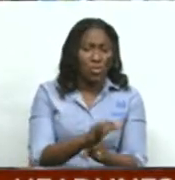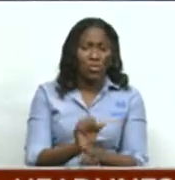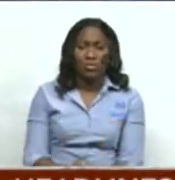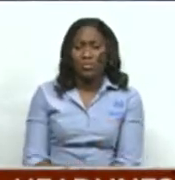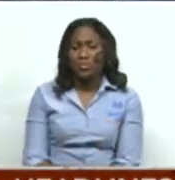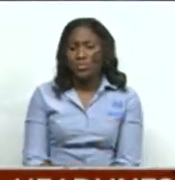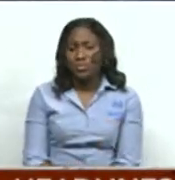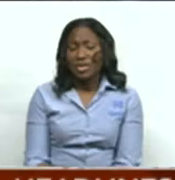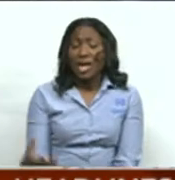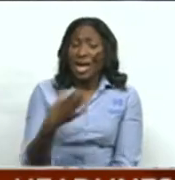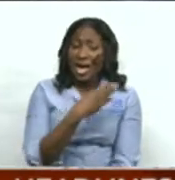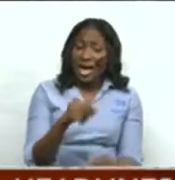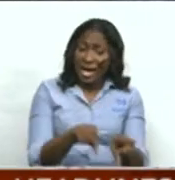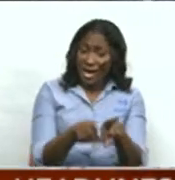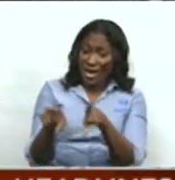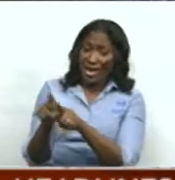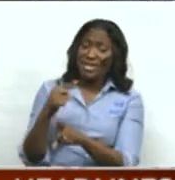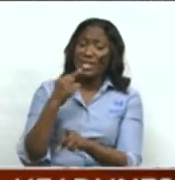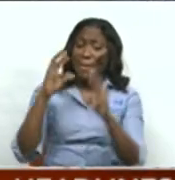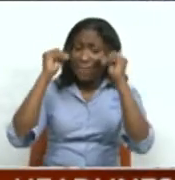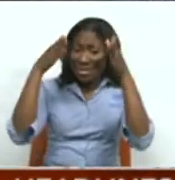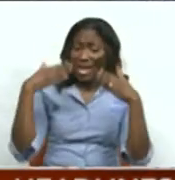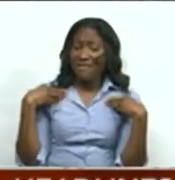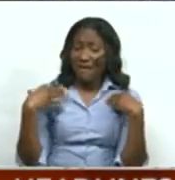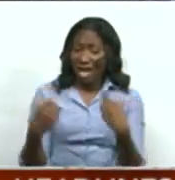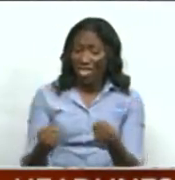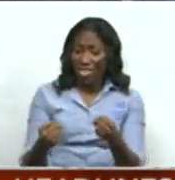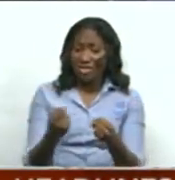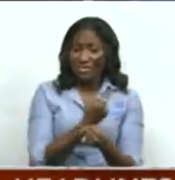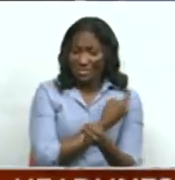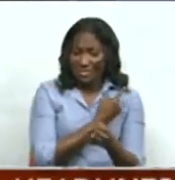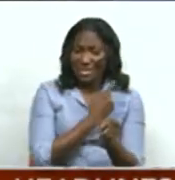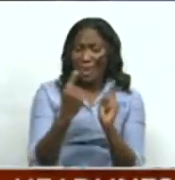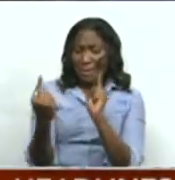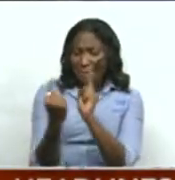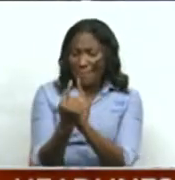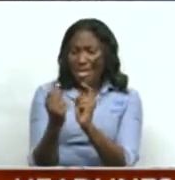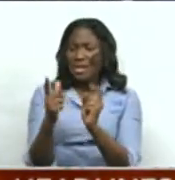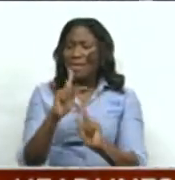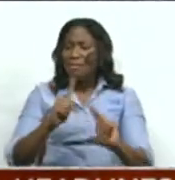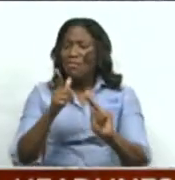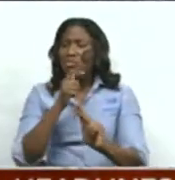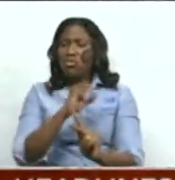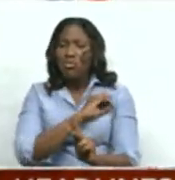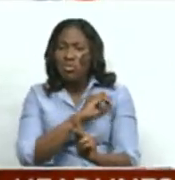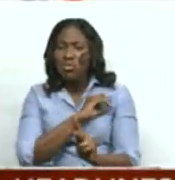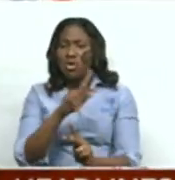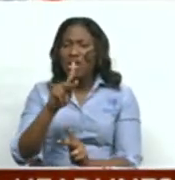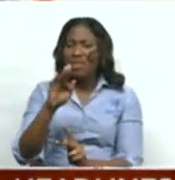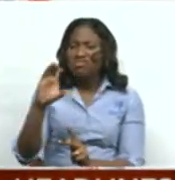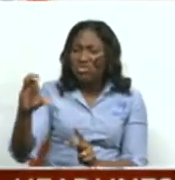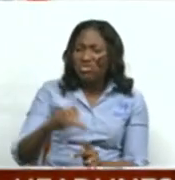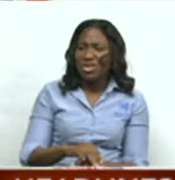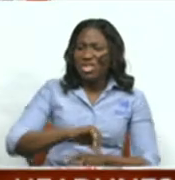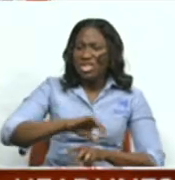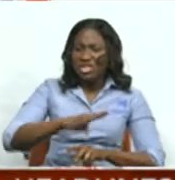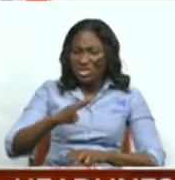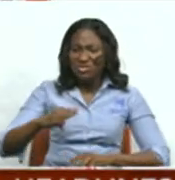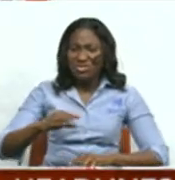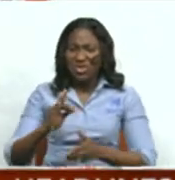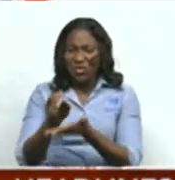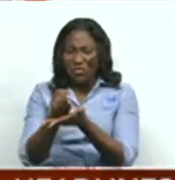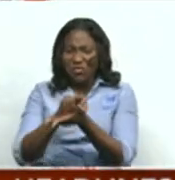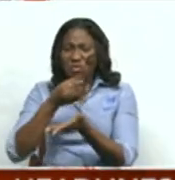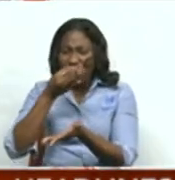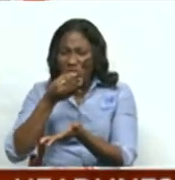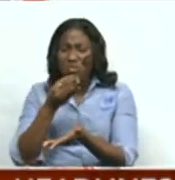food. He also says the Minister of Health has been meeting with the owners of fast food chains. Rest assured that, you know,